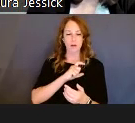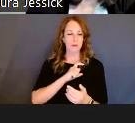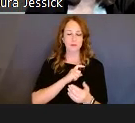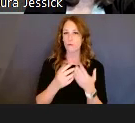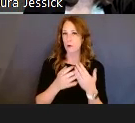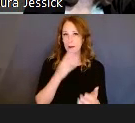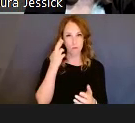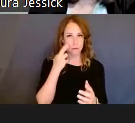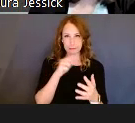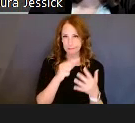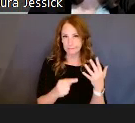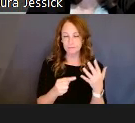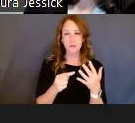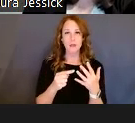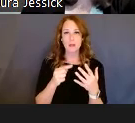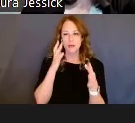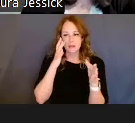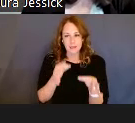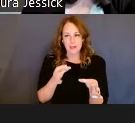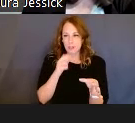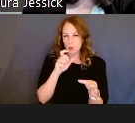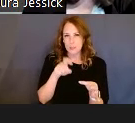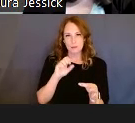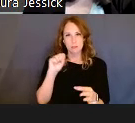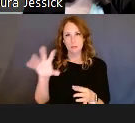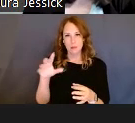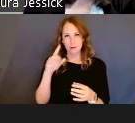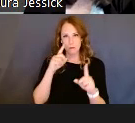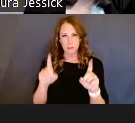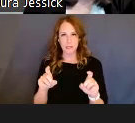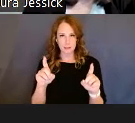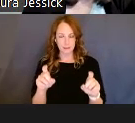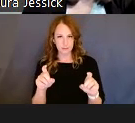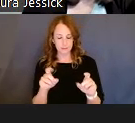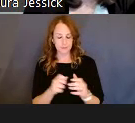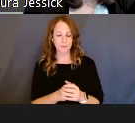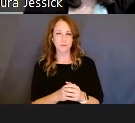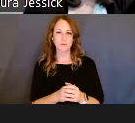or another, decided the kit did not need to be submitted for testing.